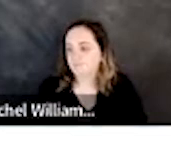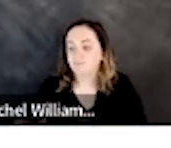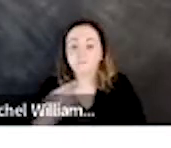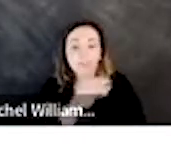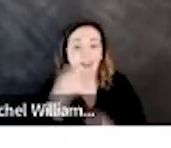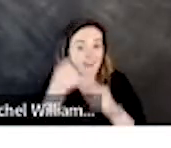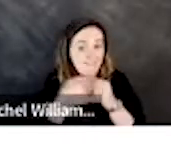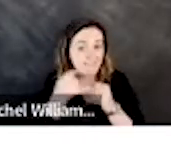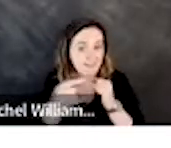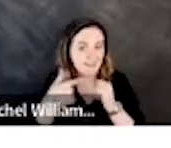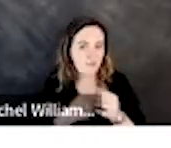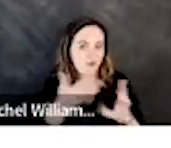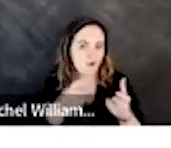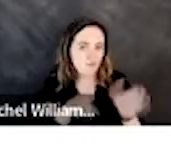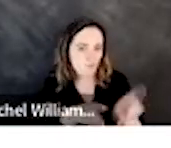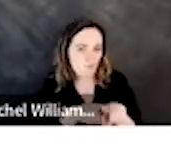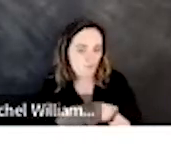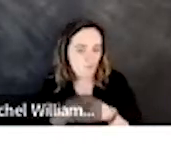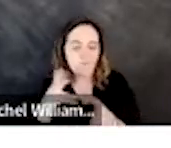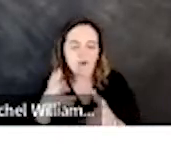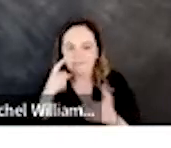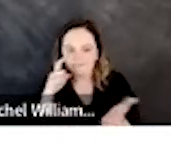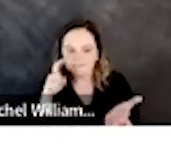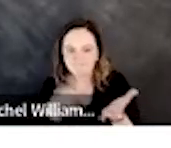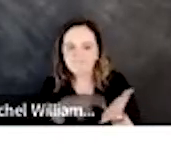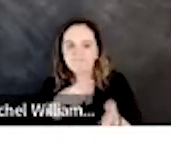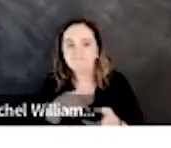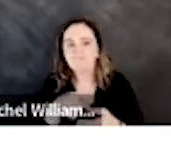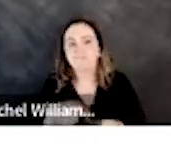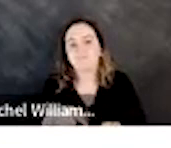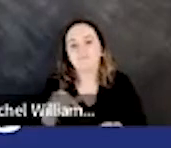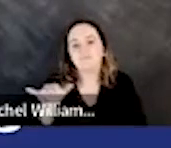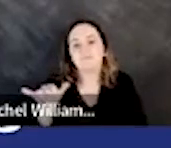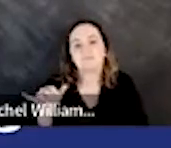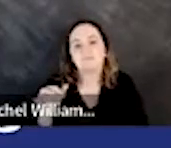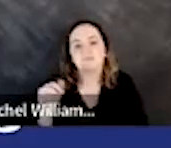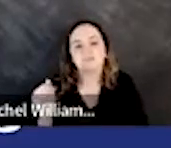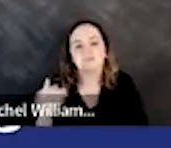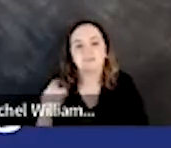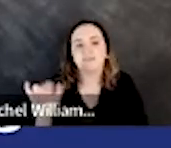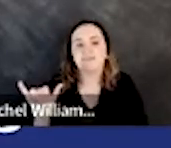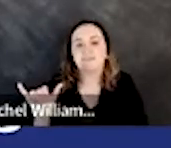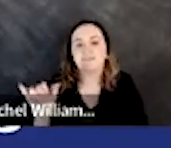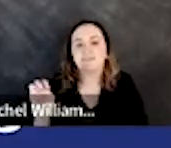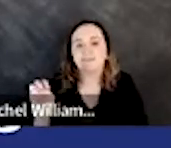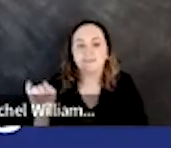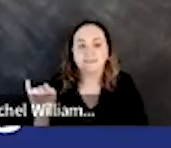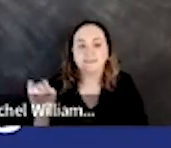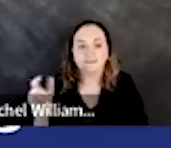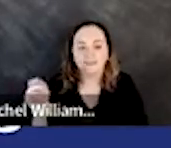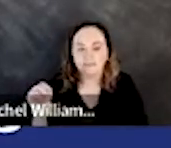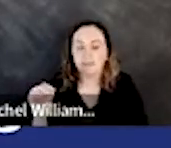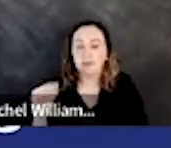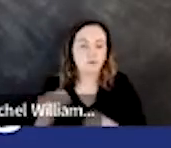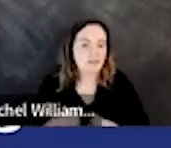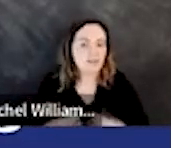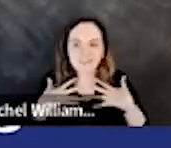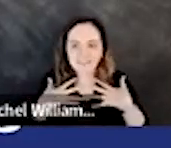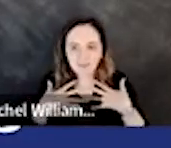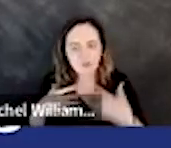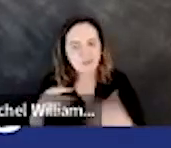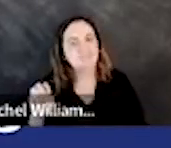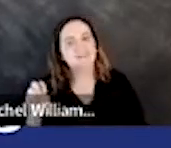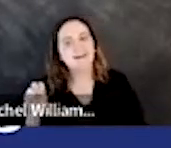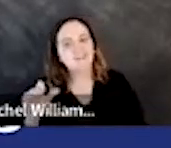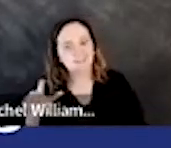And finally, we would also like to recognize Jason Rivas Diaz as our most inspirational